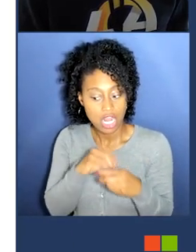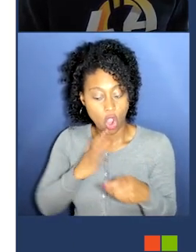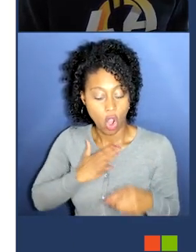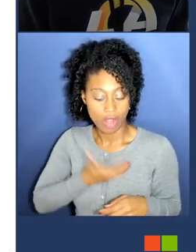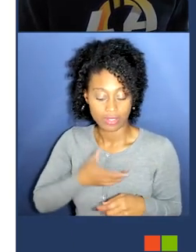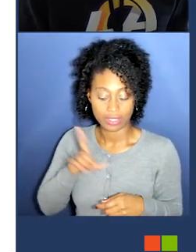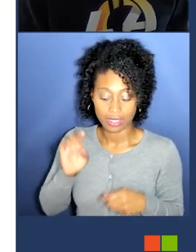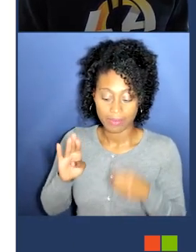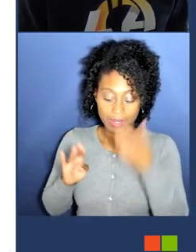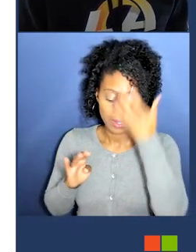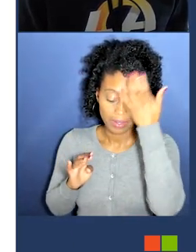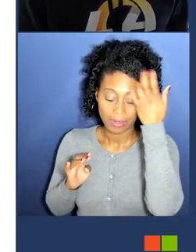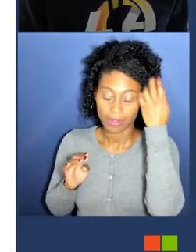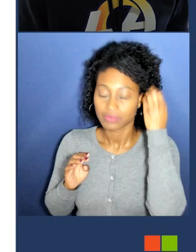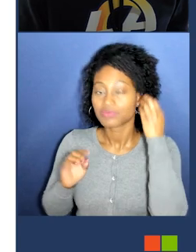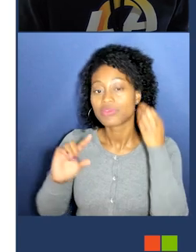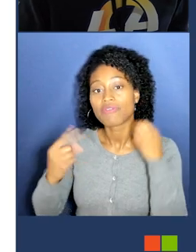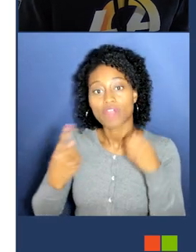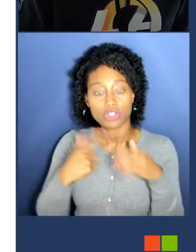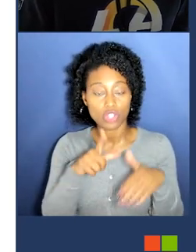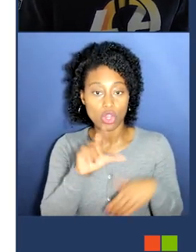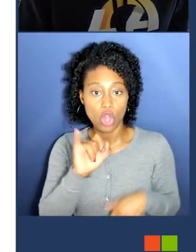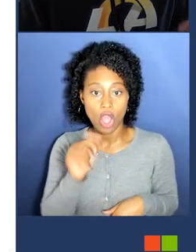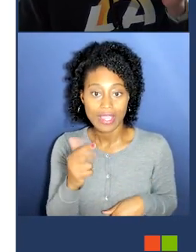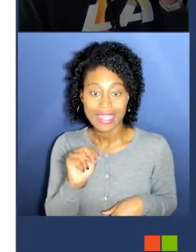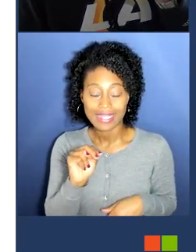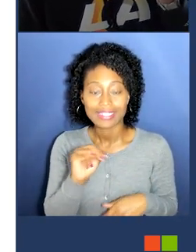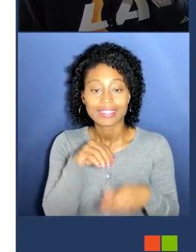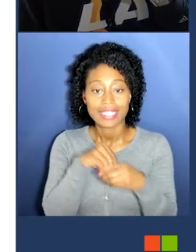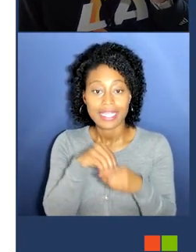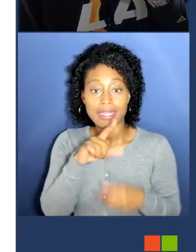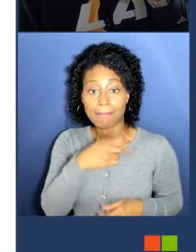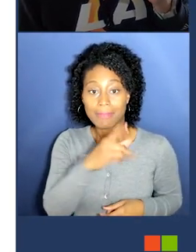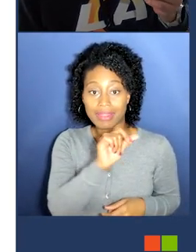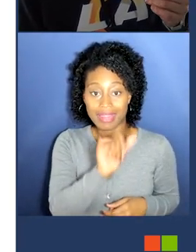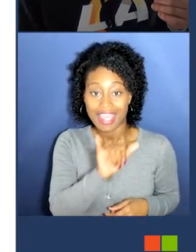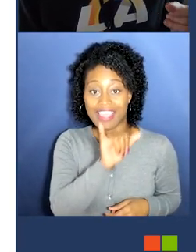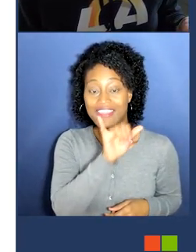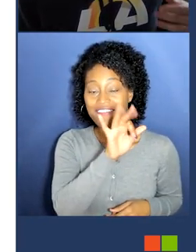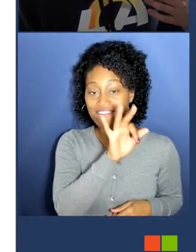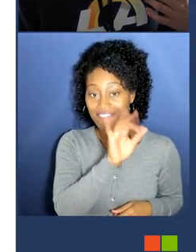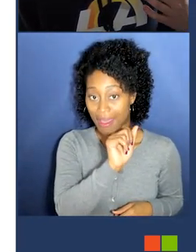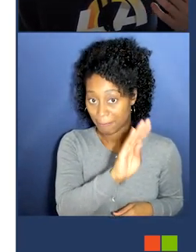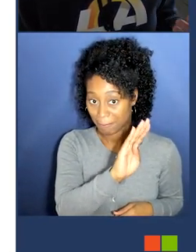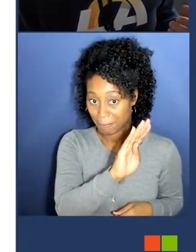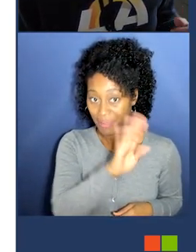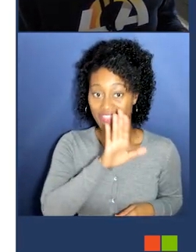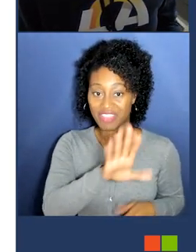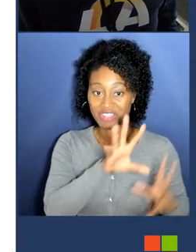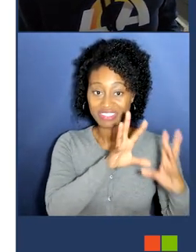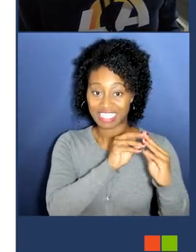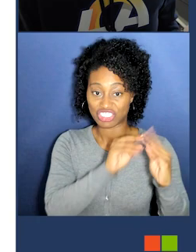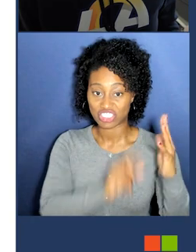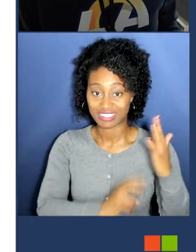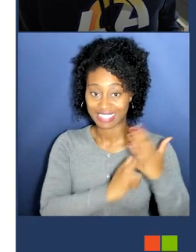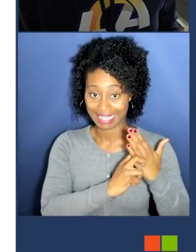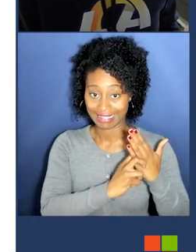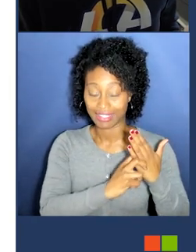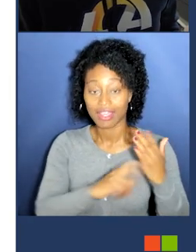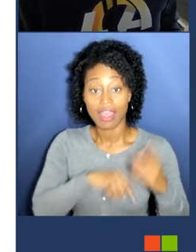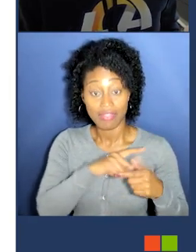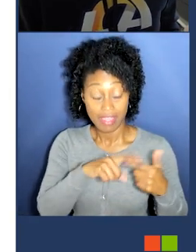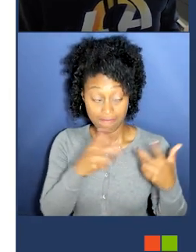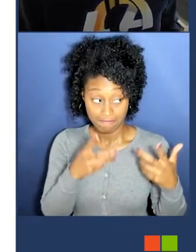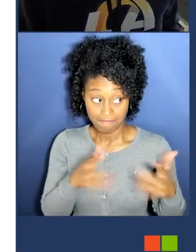be first logged in PlayFab, send us the PlayFab session ticket, which we